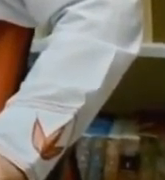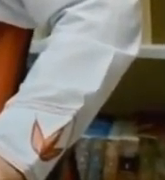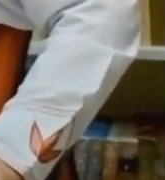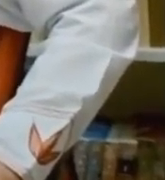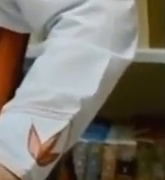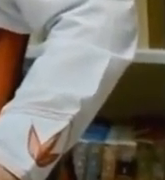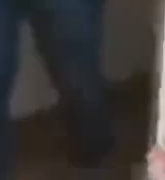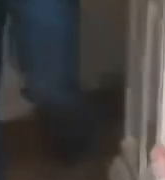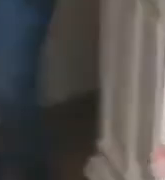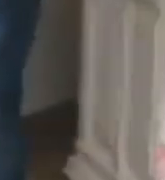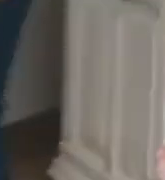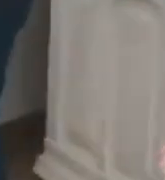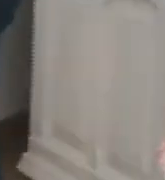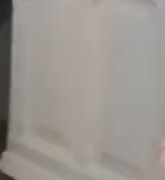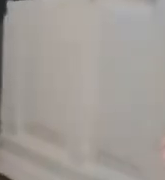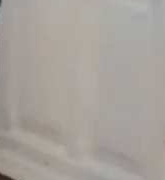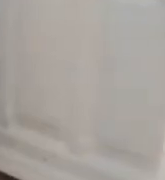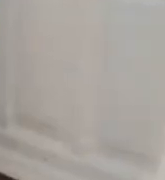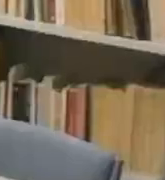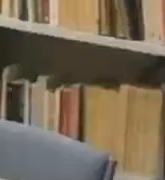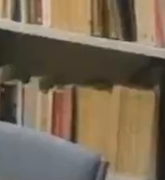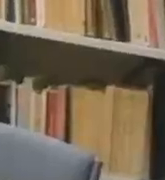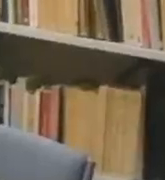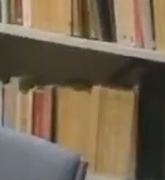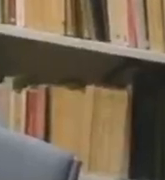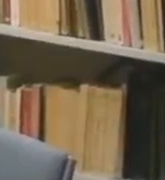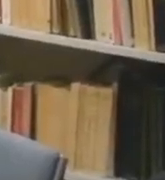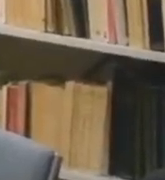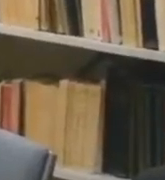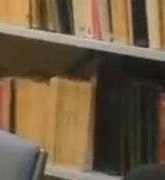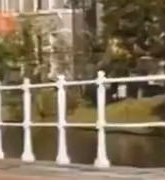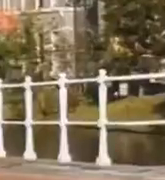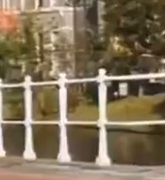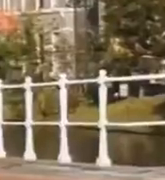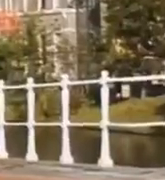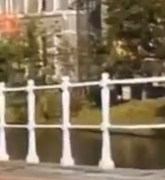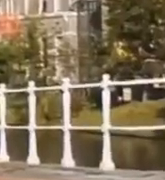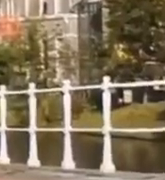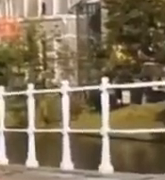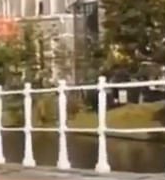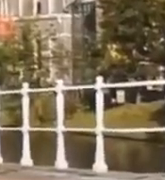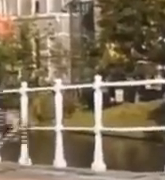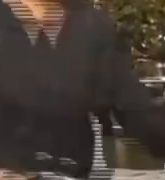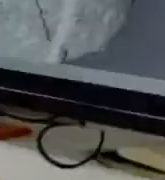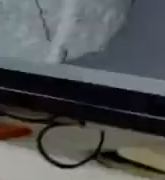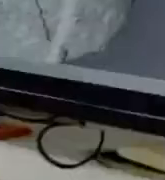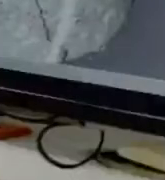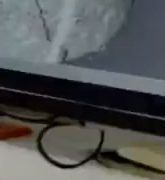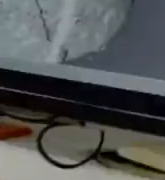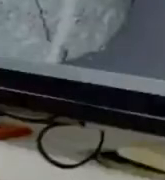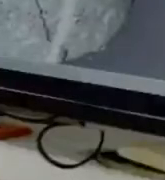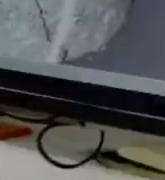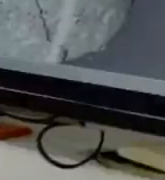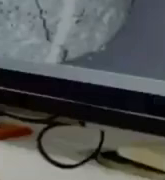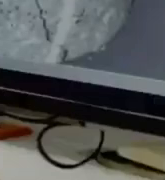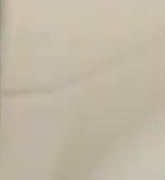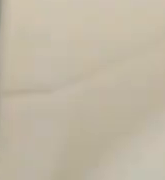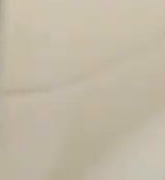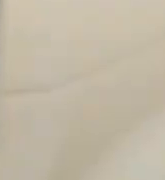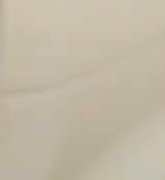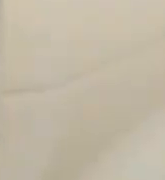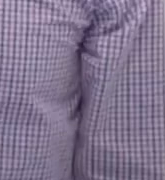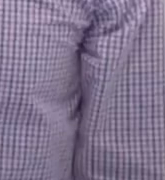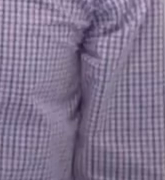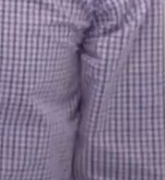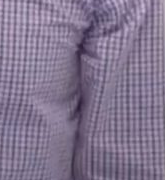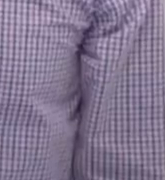manuscritos pictóricos realizados en época precolonial. I'm sorry, I probably should have translated this part. Estoy trabajando en el desarrollo de una plataforma. I'm